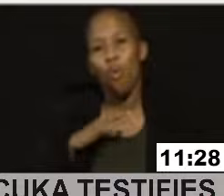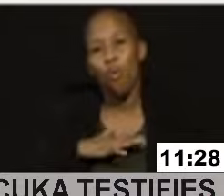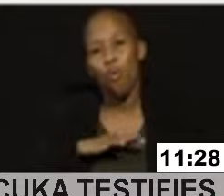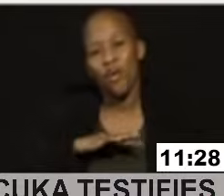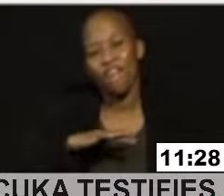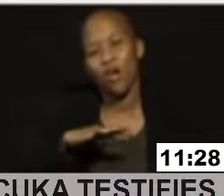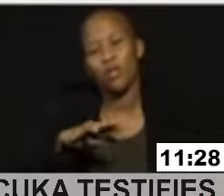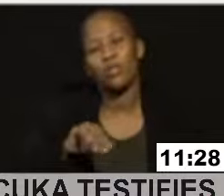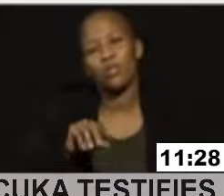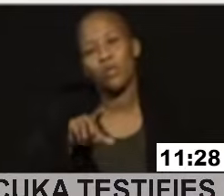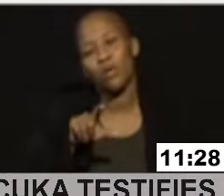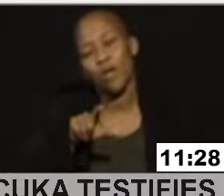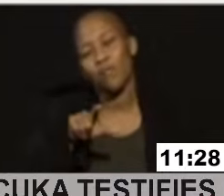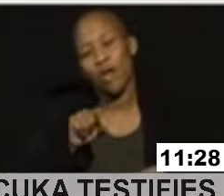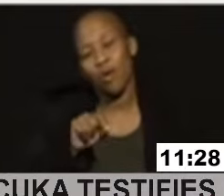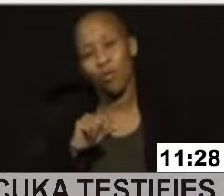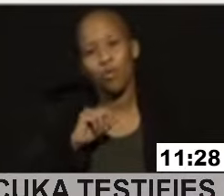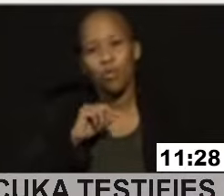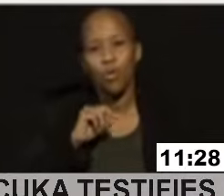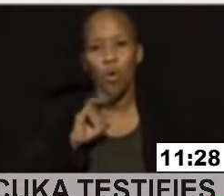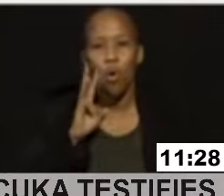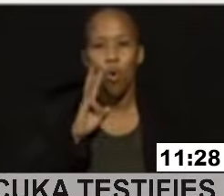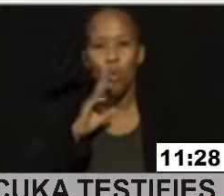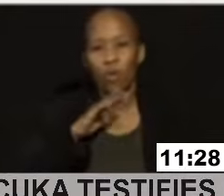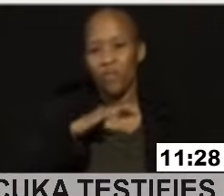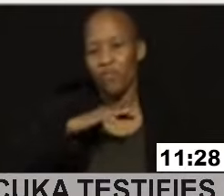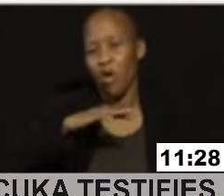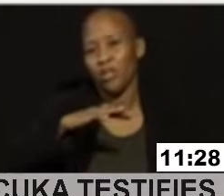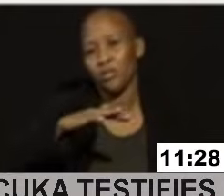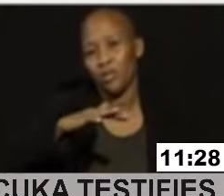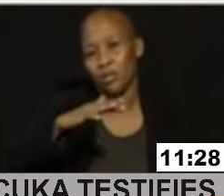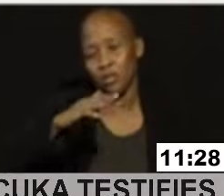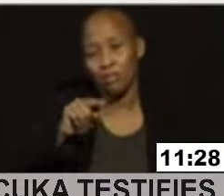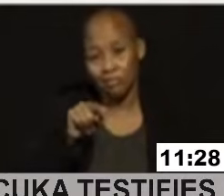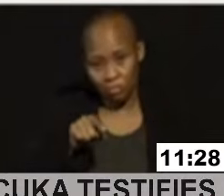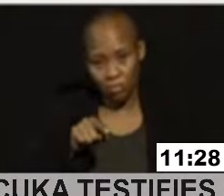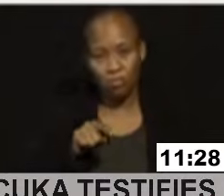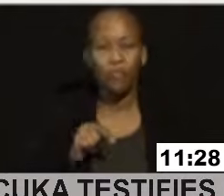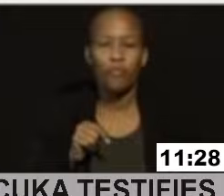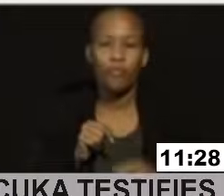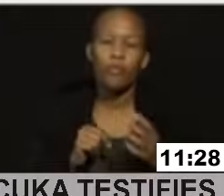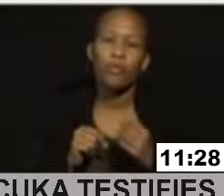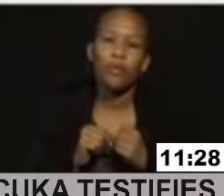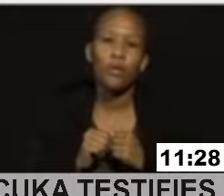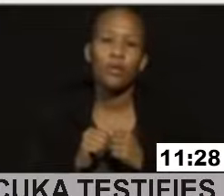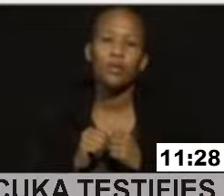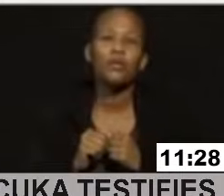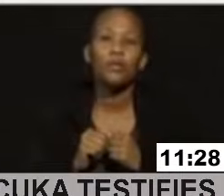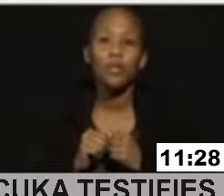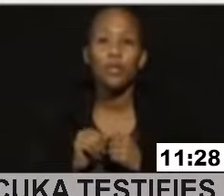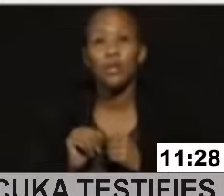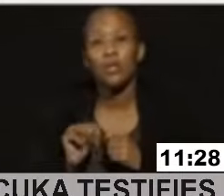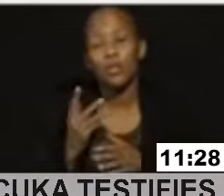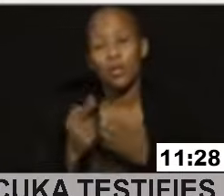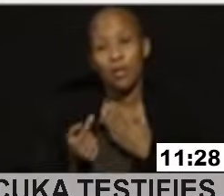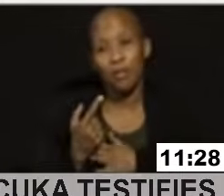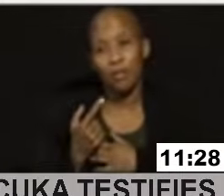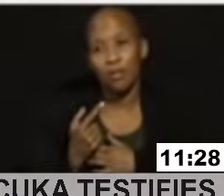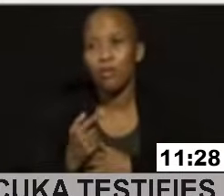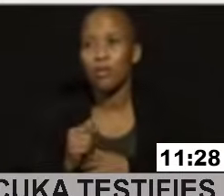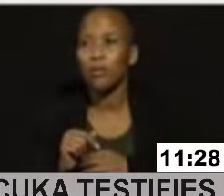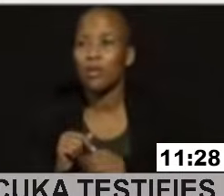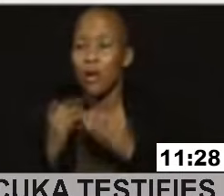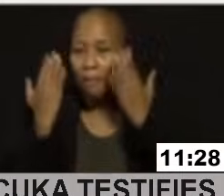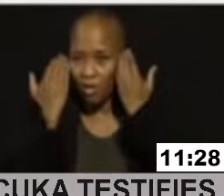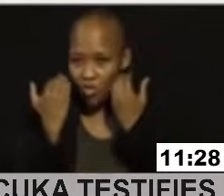Again, you also had one of the investigators in that case who was killed, where the magistrate who also was